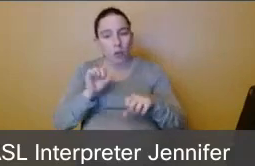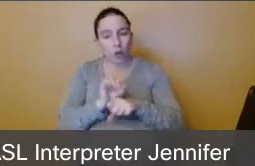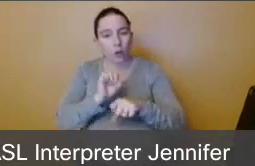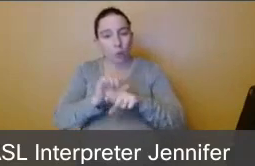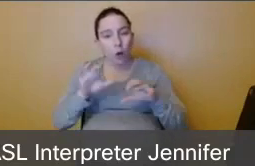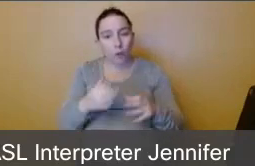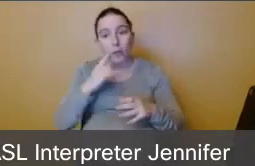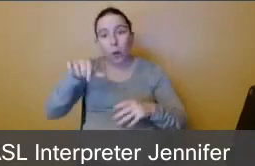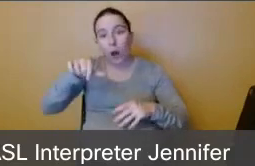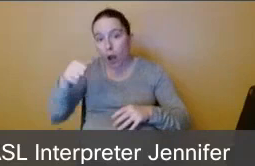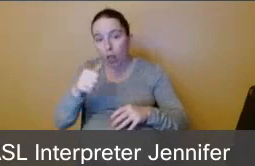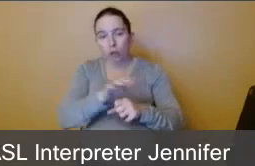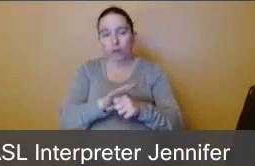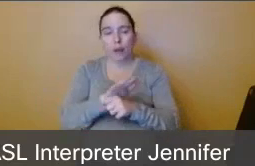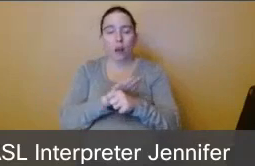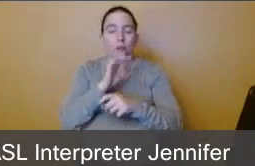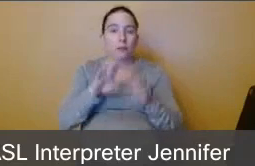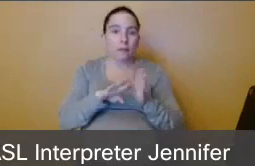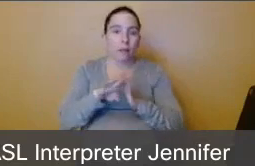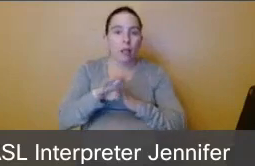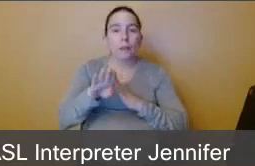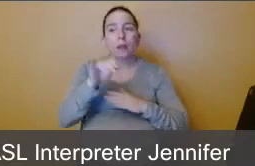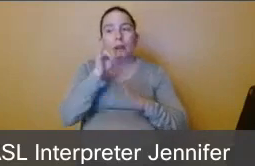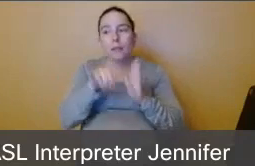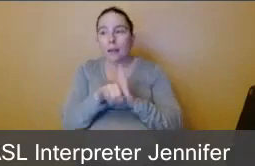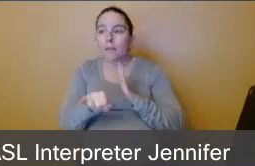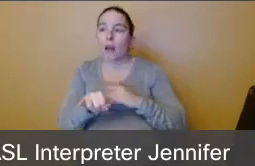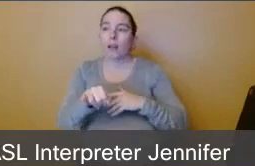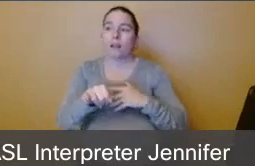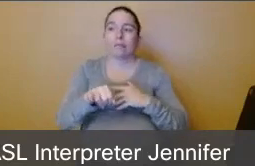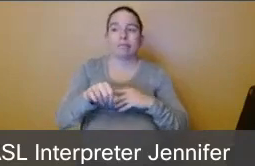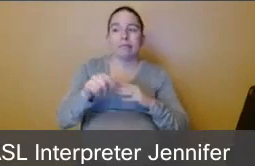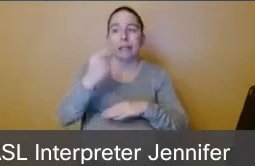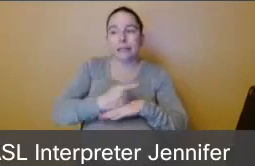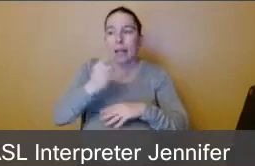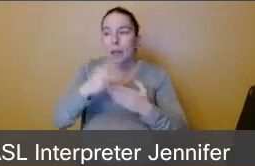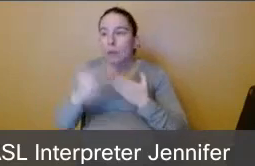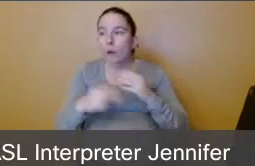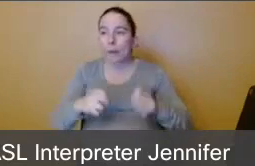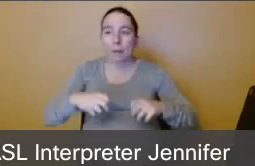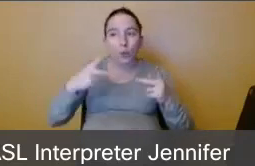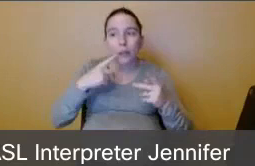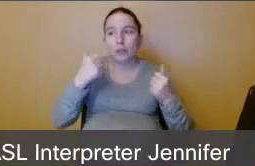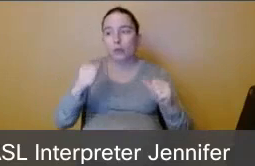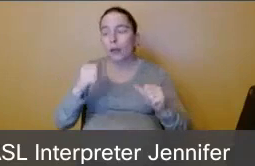other areas, right? In developing, identifying innovative day program opportunities, looking to